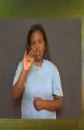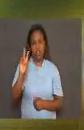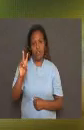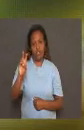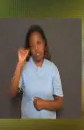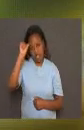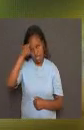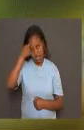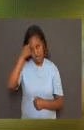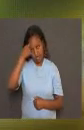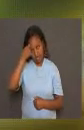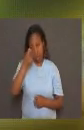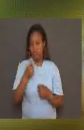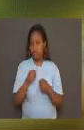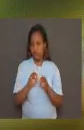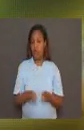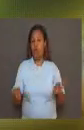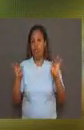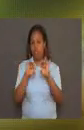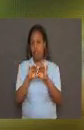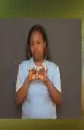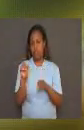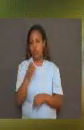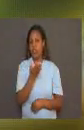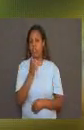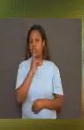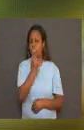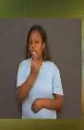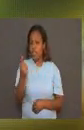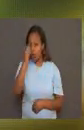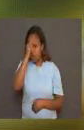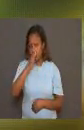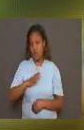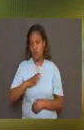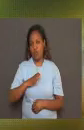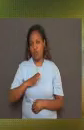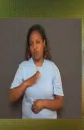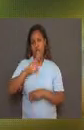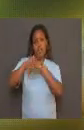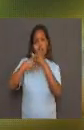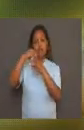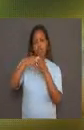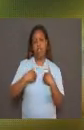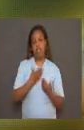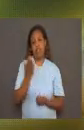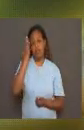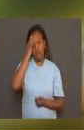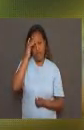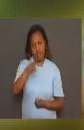HIV/AIDS are also important to everyone worldwide.